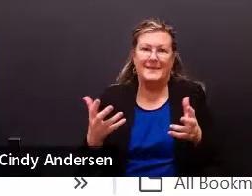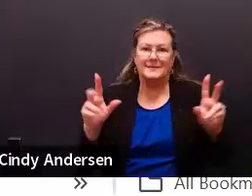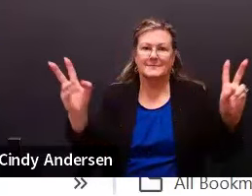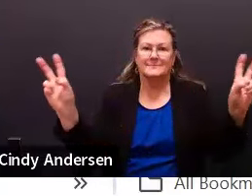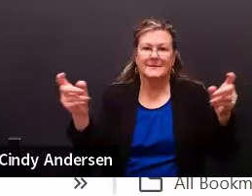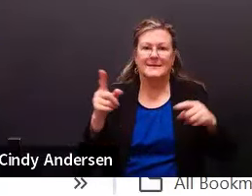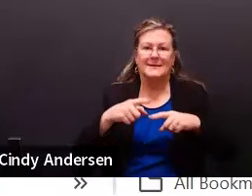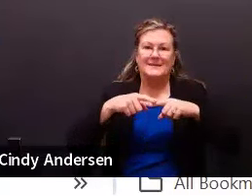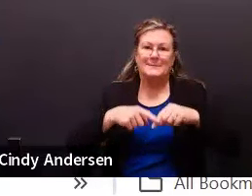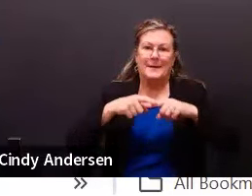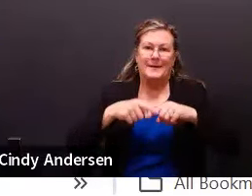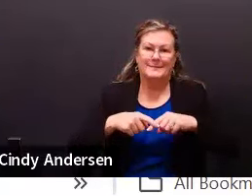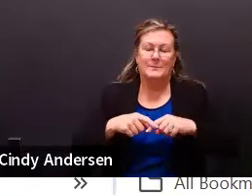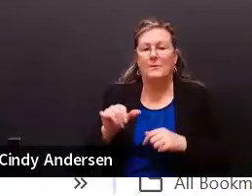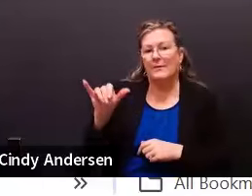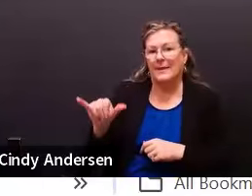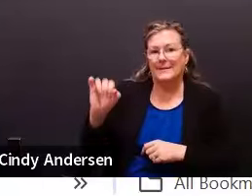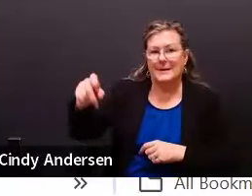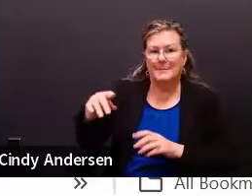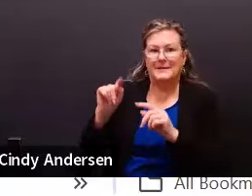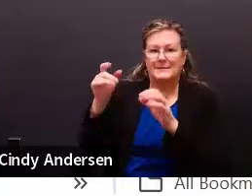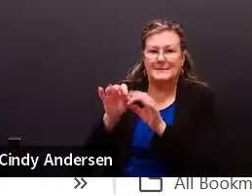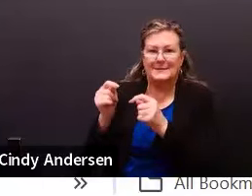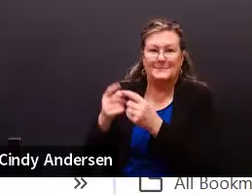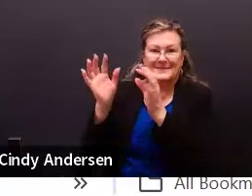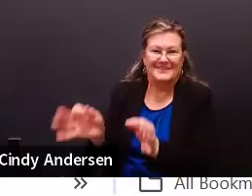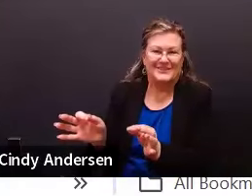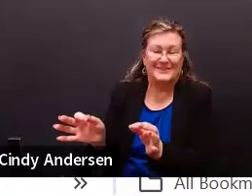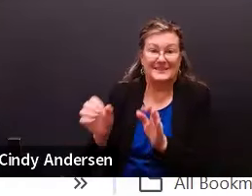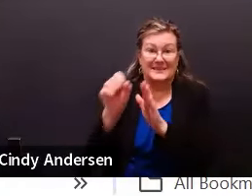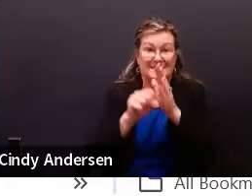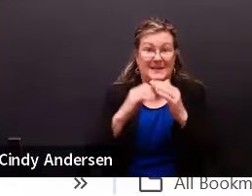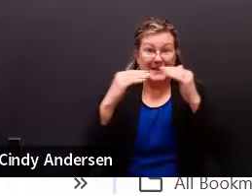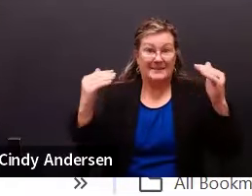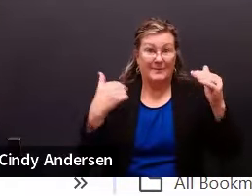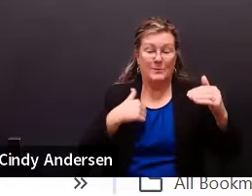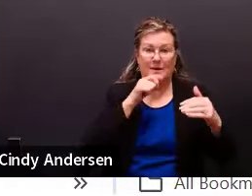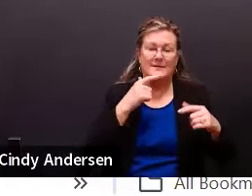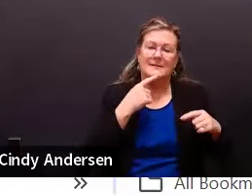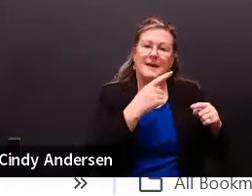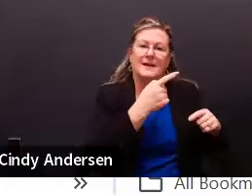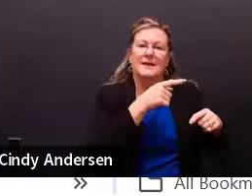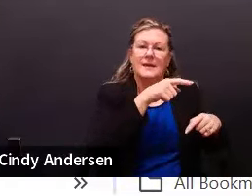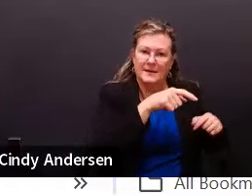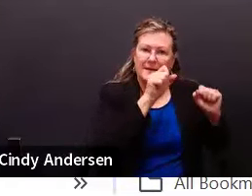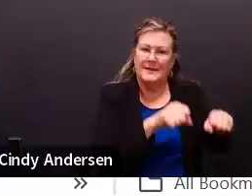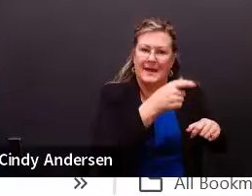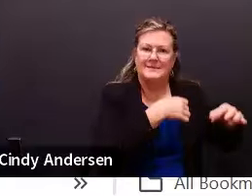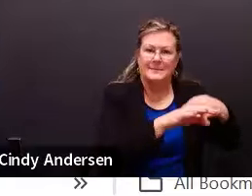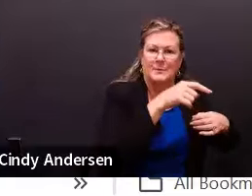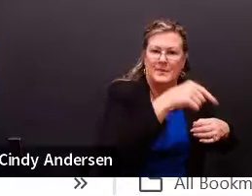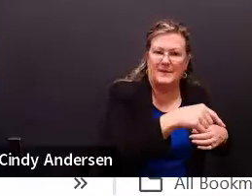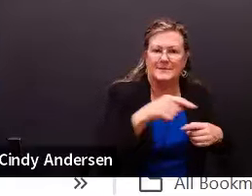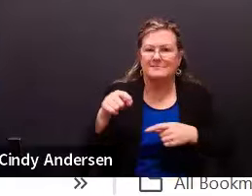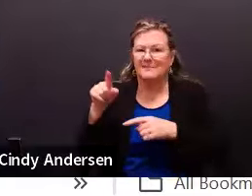depends, or it's an IEP team decision, because at the state, we're not saying you can substitute this, but not that. We do give